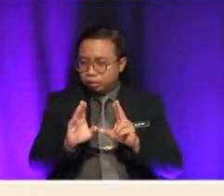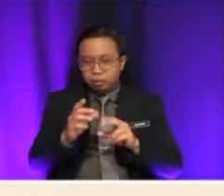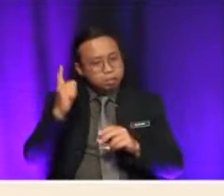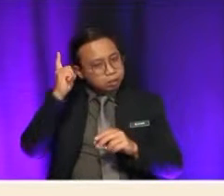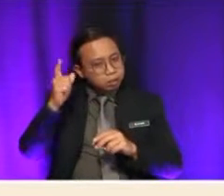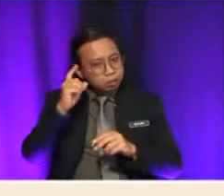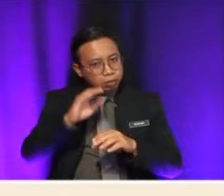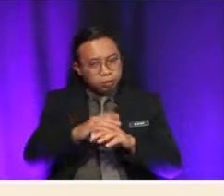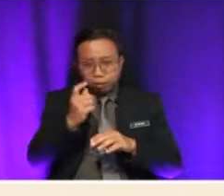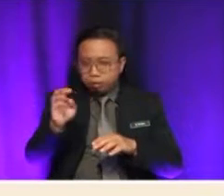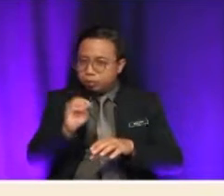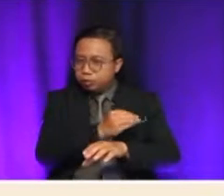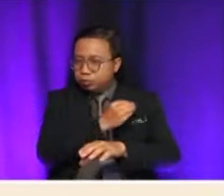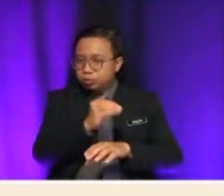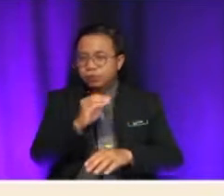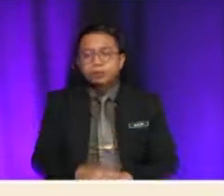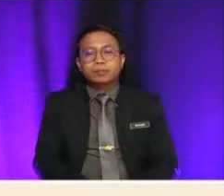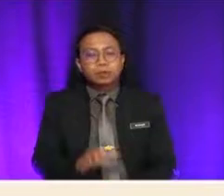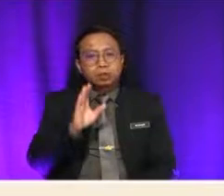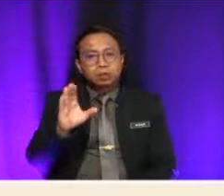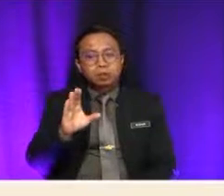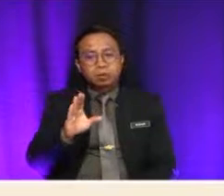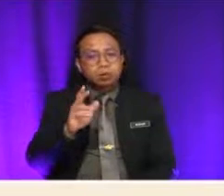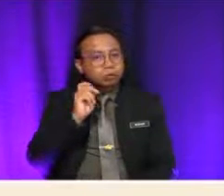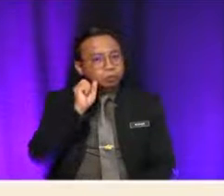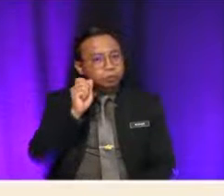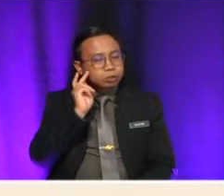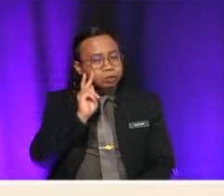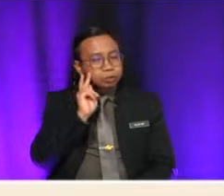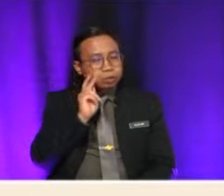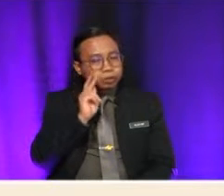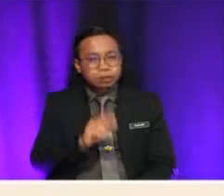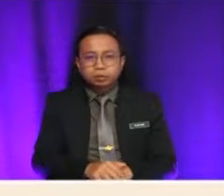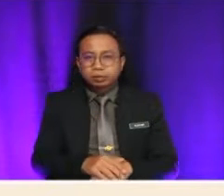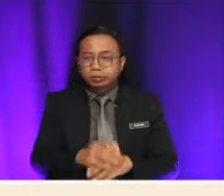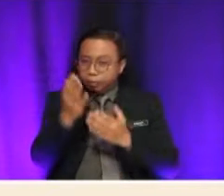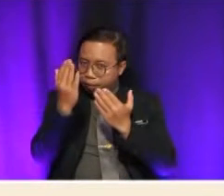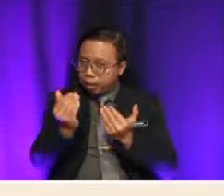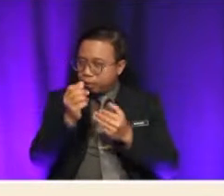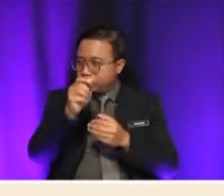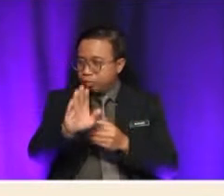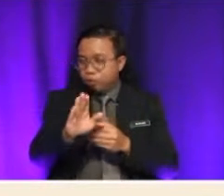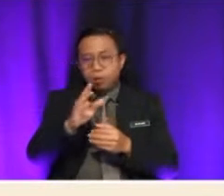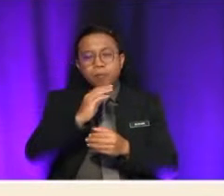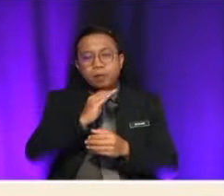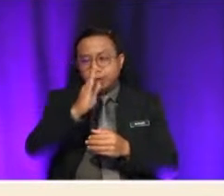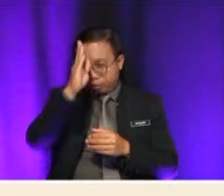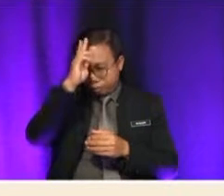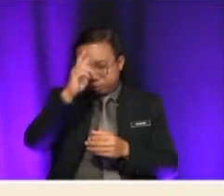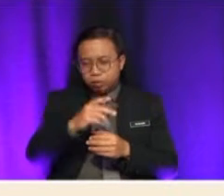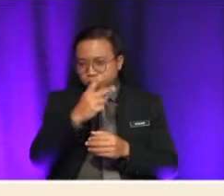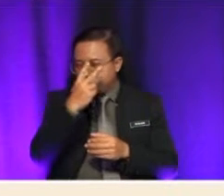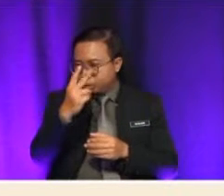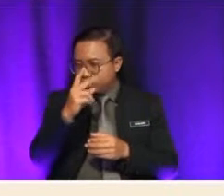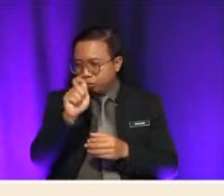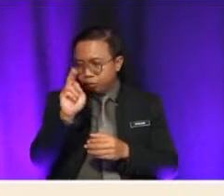music on your MP3 player. Your sister's surfing the web. Perhaps your parents are watching TV. Later, you try